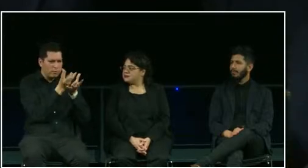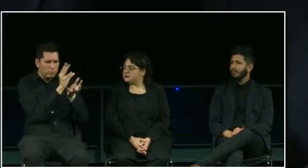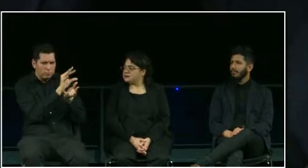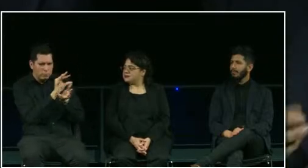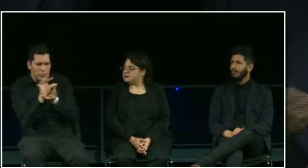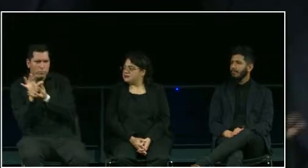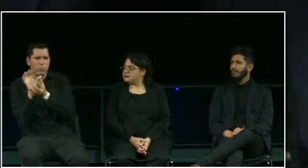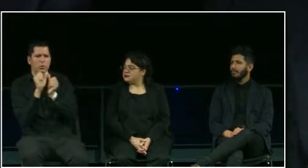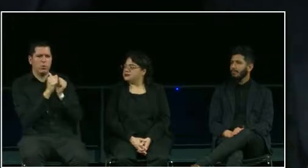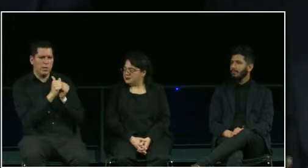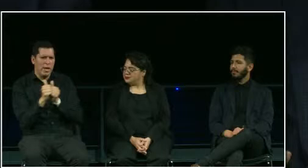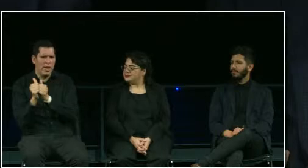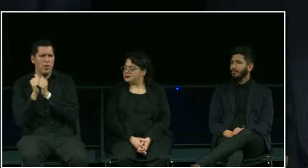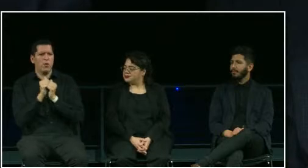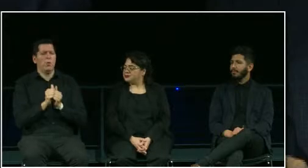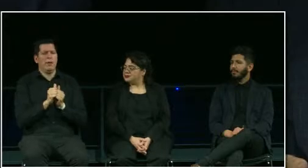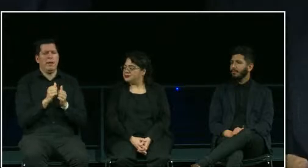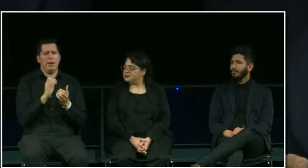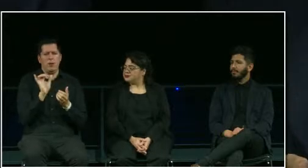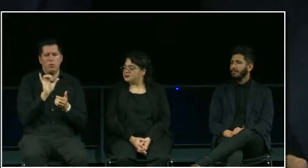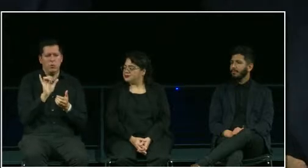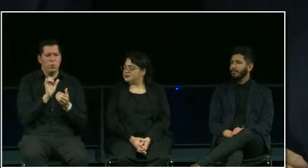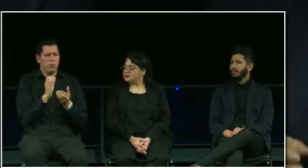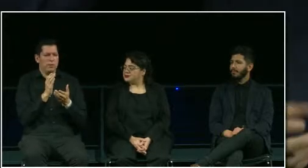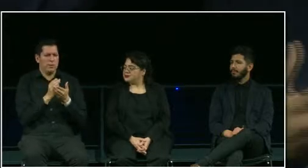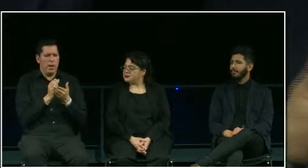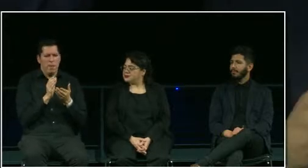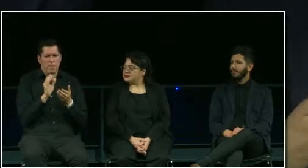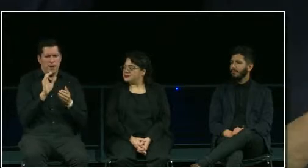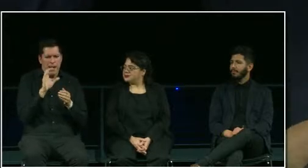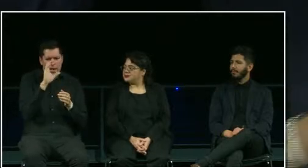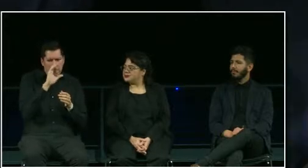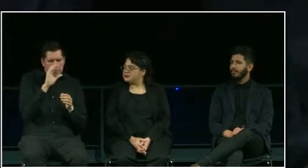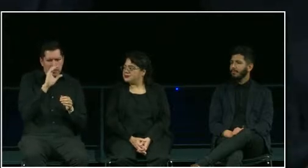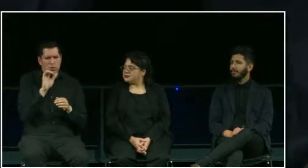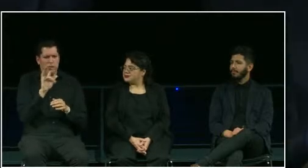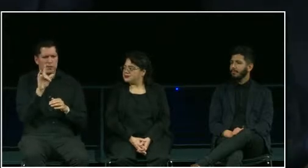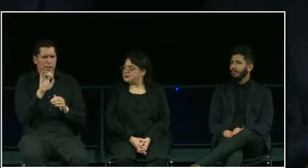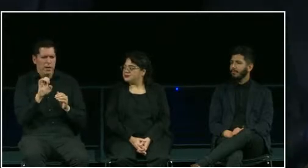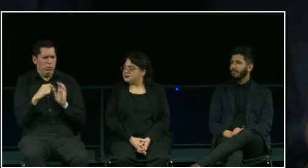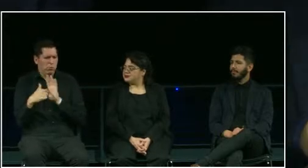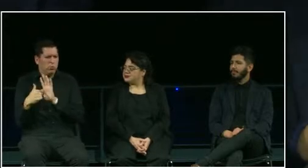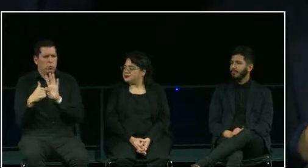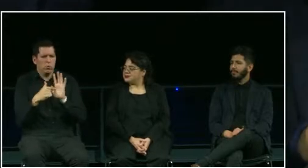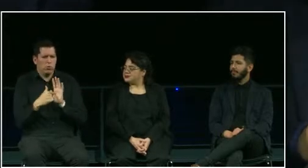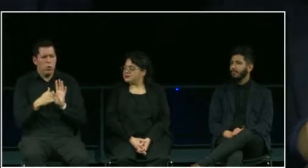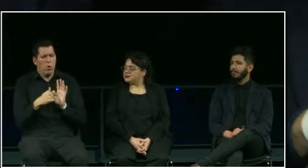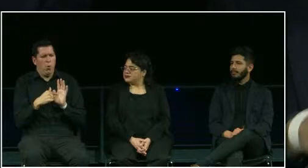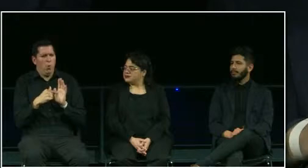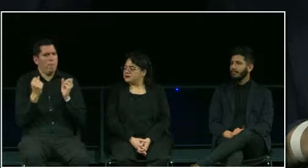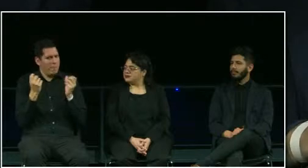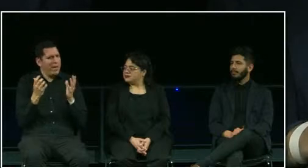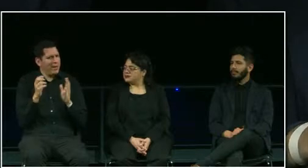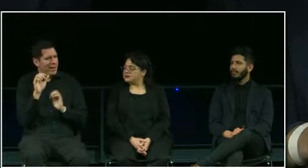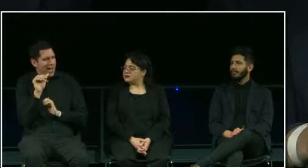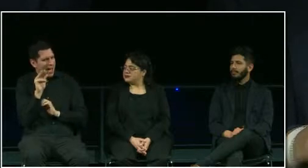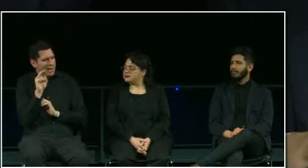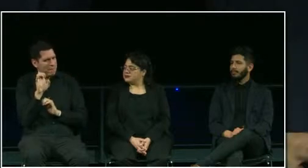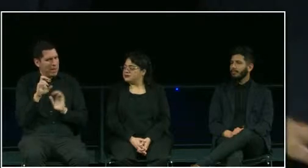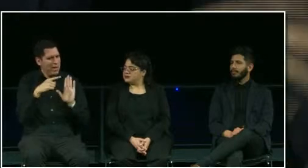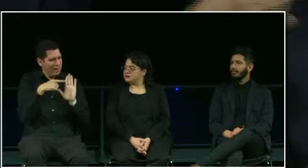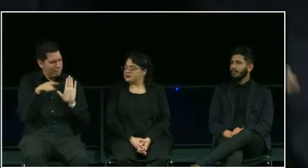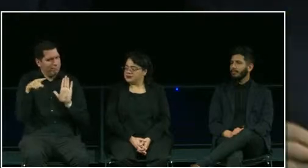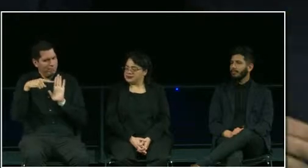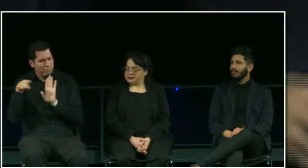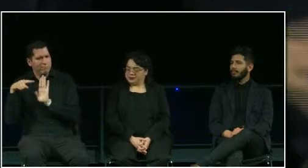And even a stepped animation style where it's really leaned into the fun of anime references. That